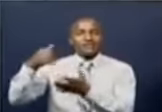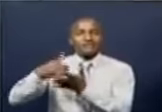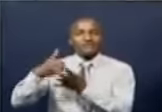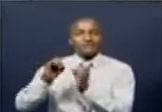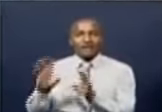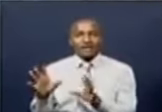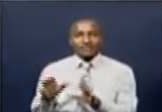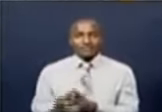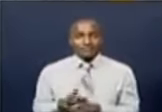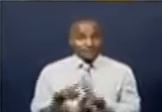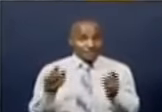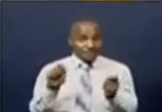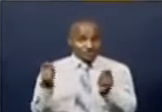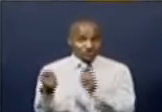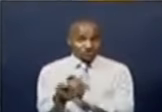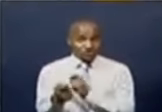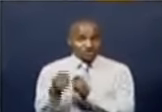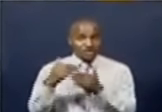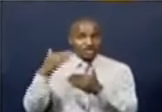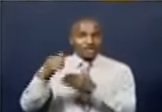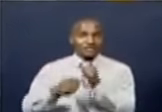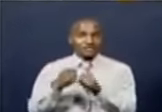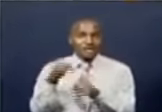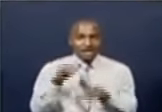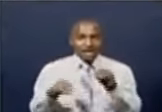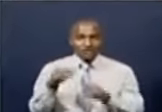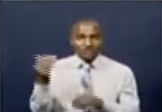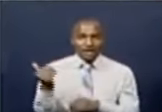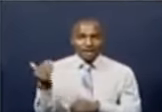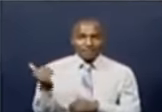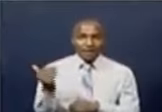of change, because we're having election next year, it's coming very soon,